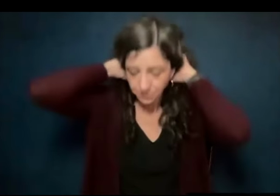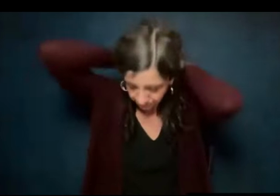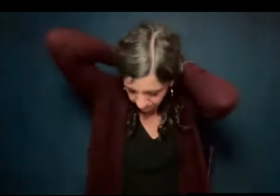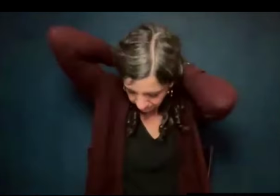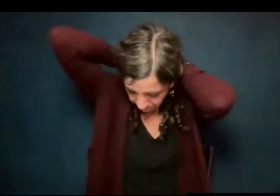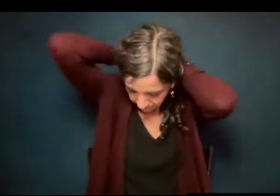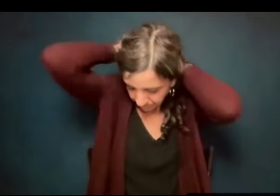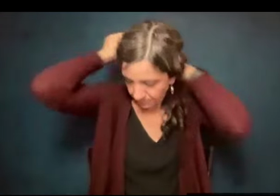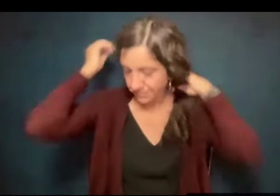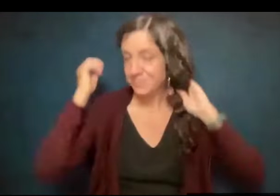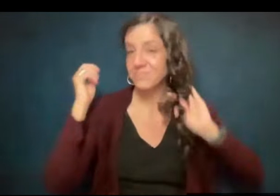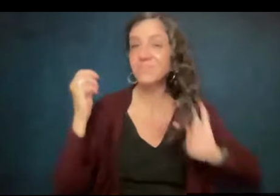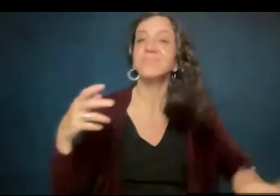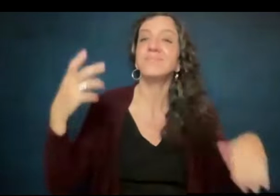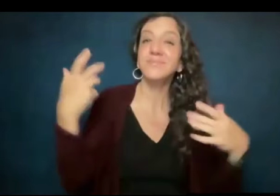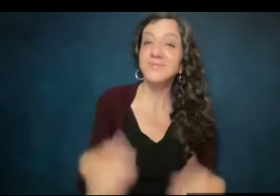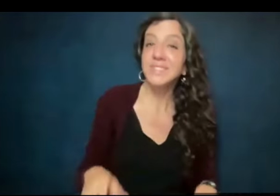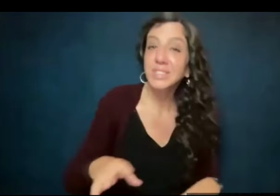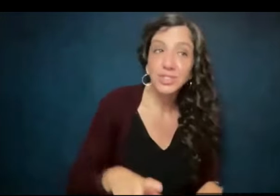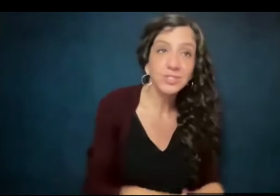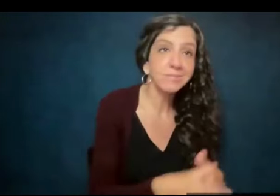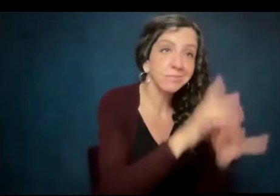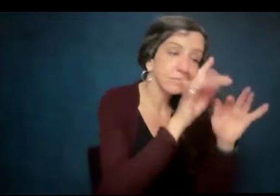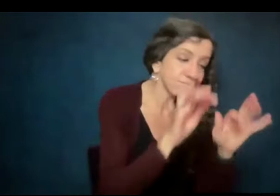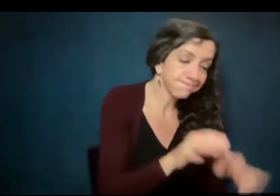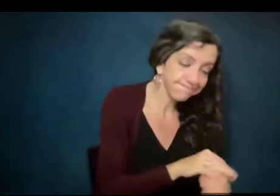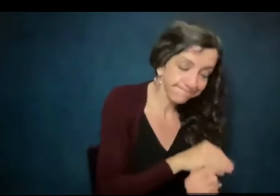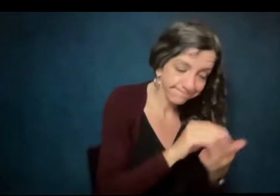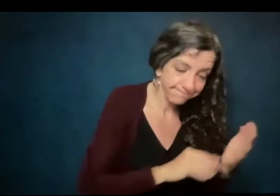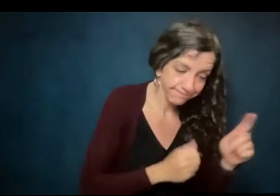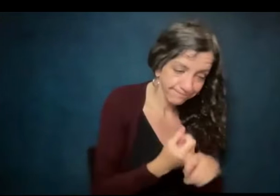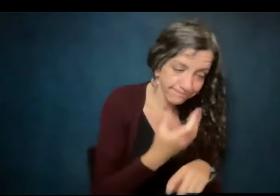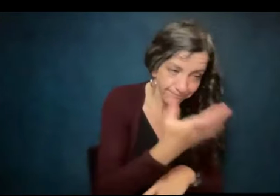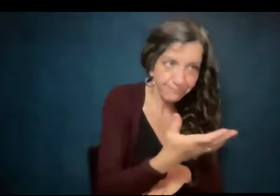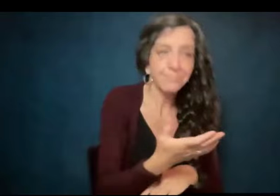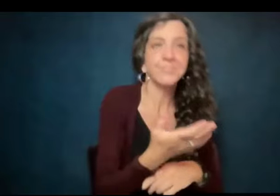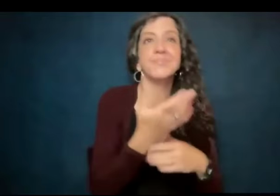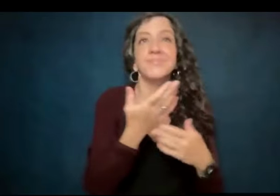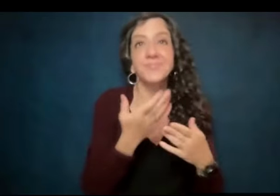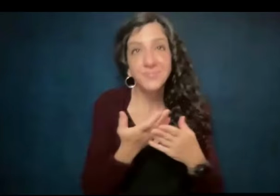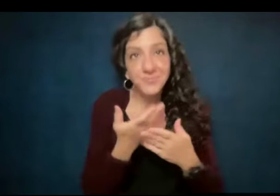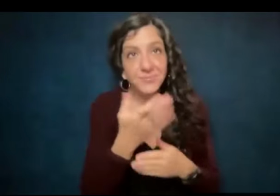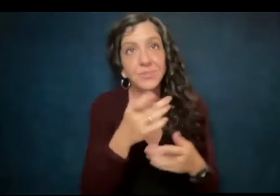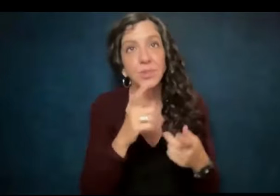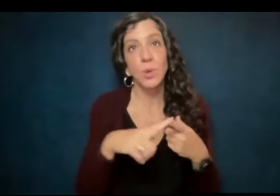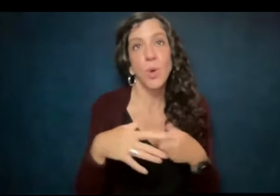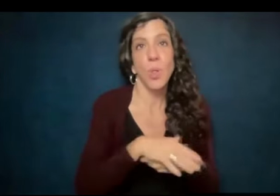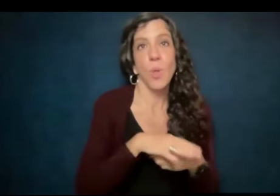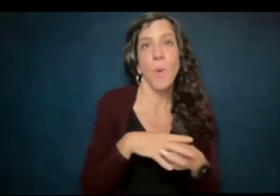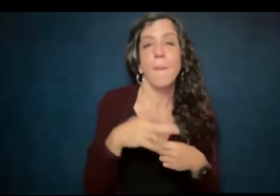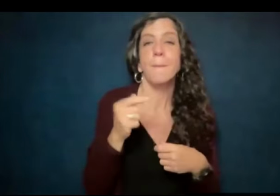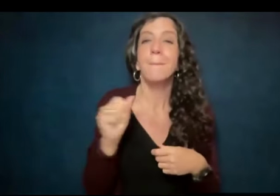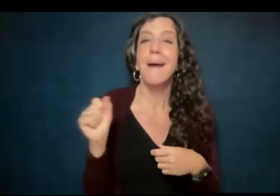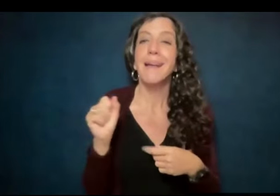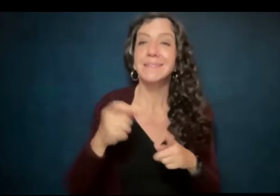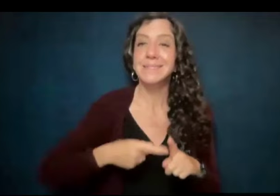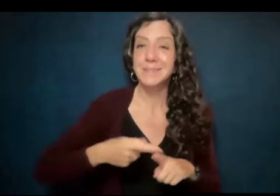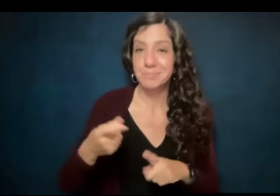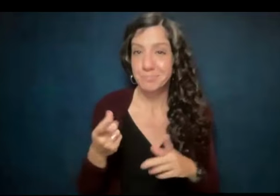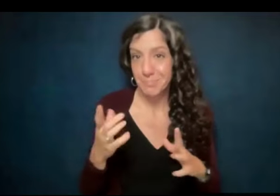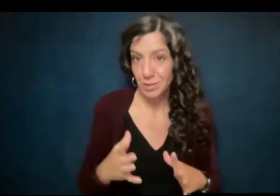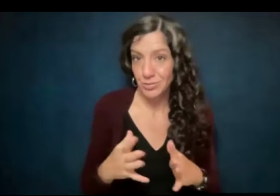Once the application is completed, you submit the form to the local PASS